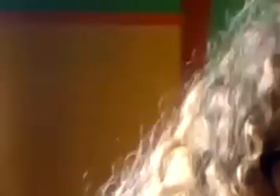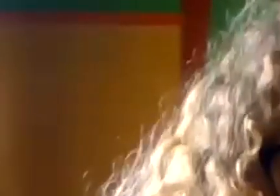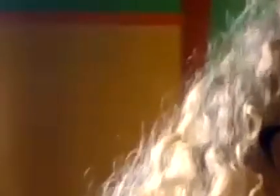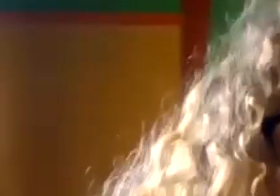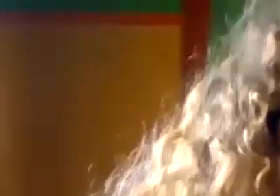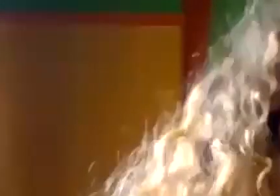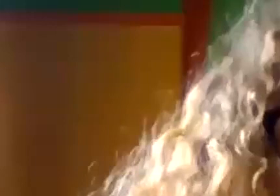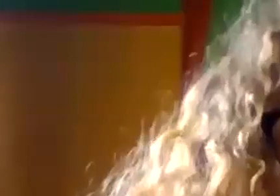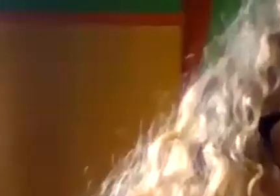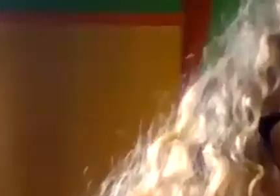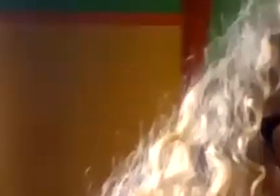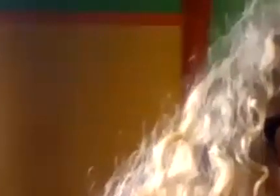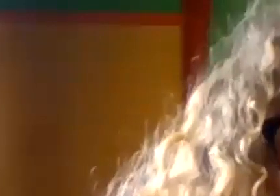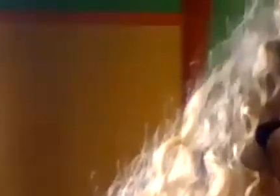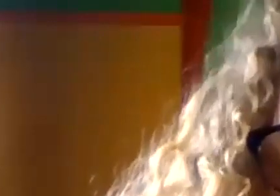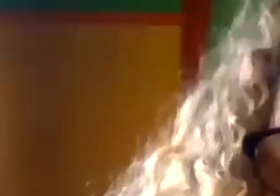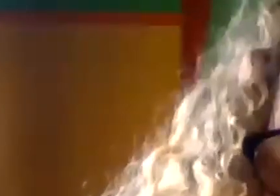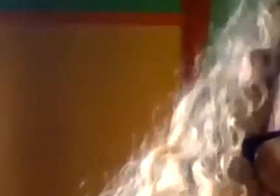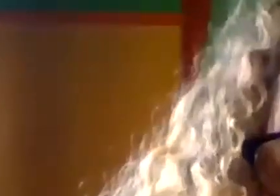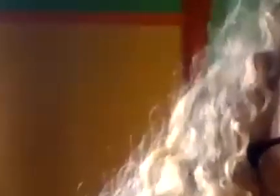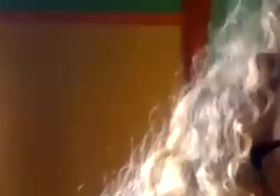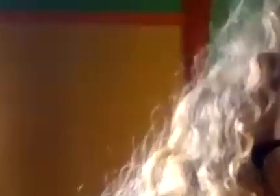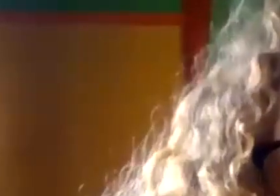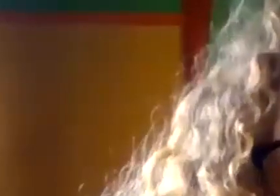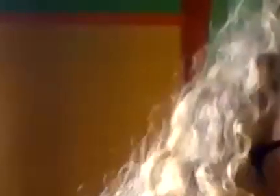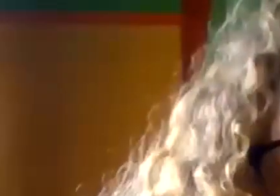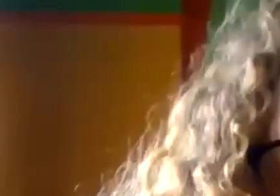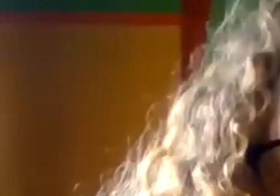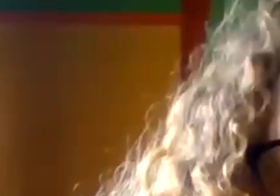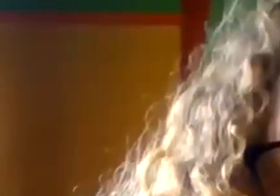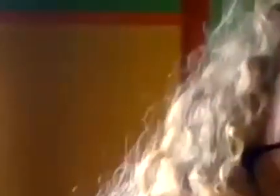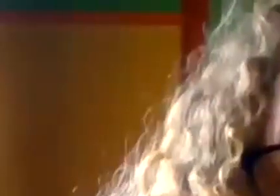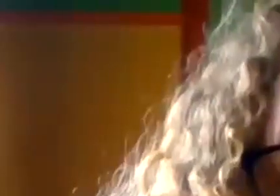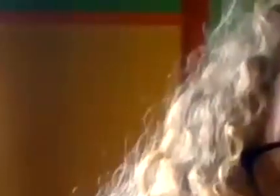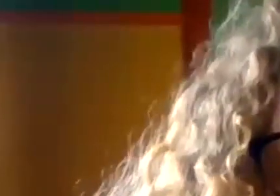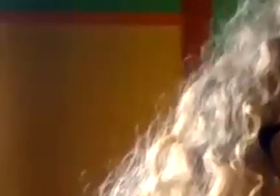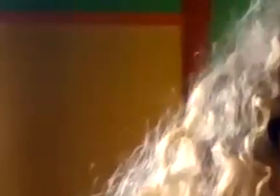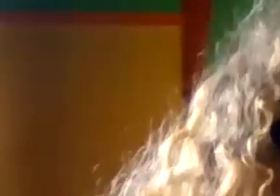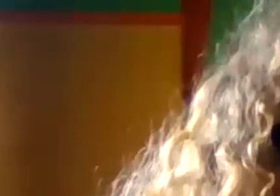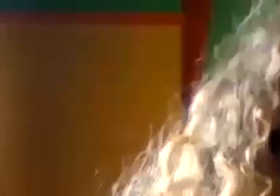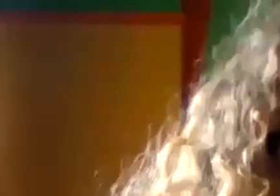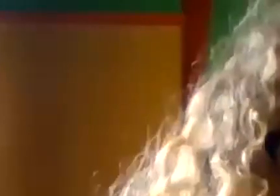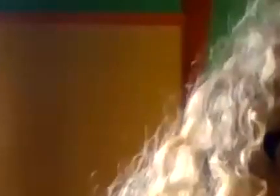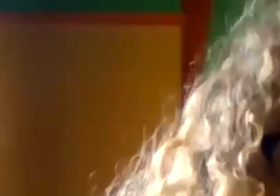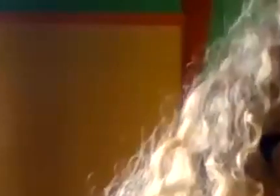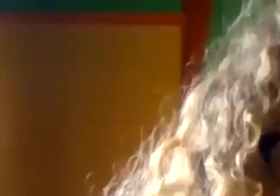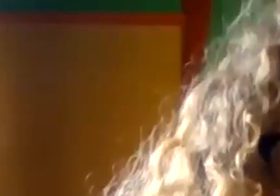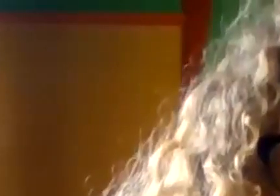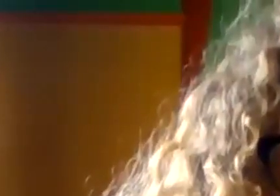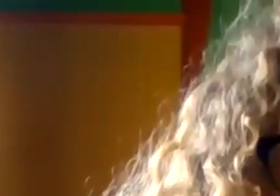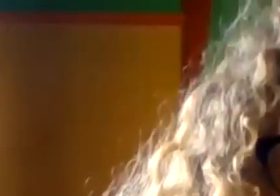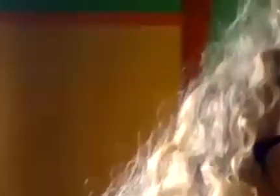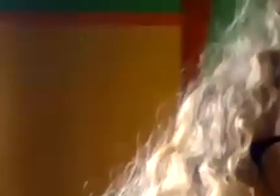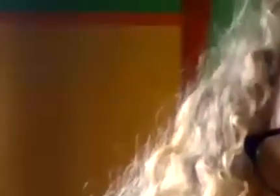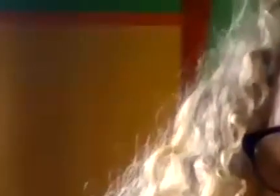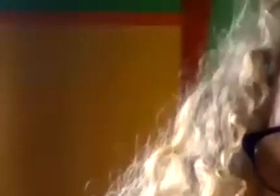I think that's a really important point Amanda said about inquiries, and it's nearly a year to the day that the Education Select Committee did our inquiry into